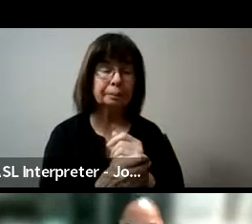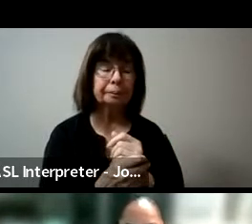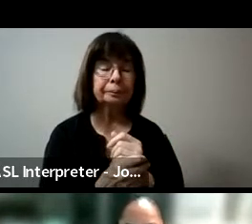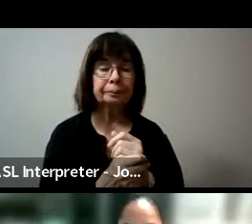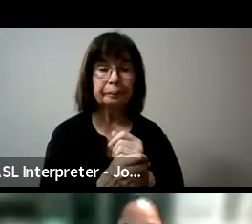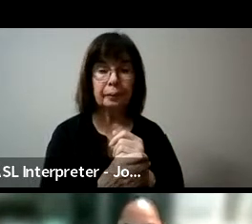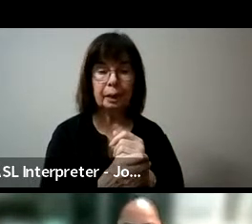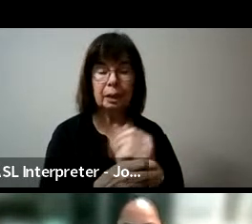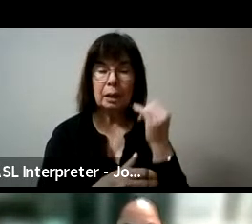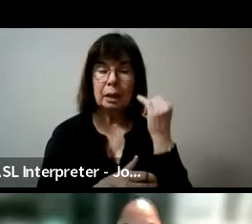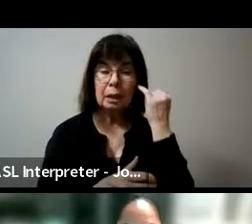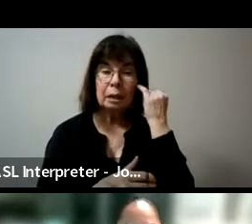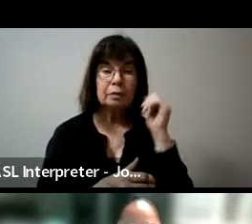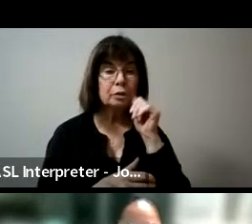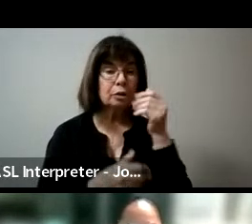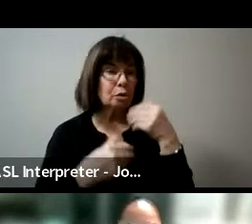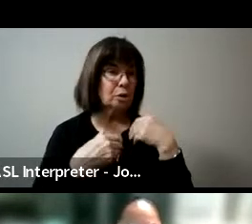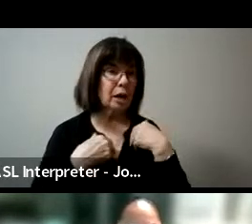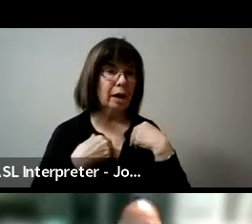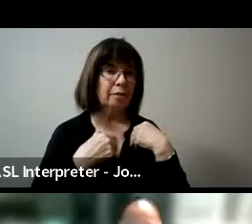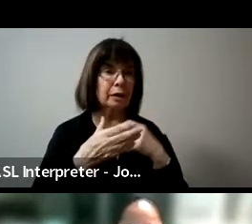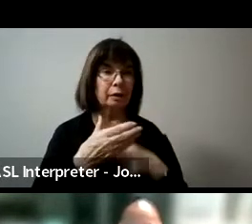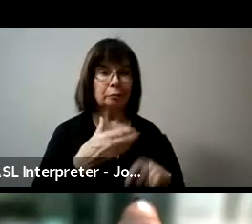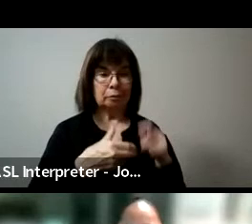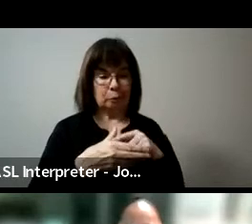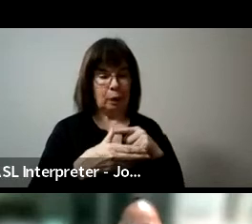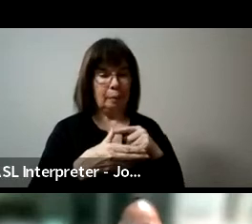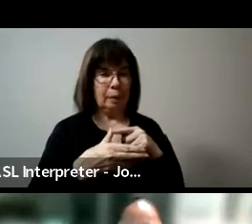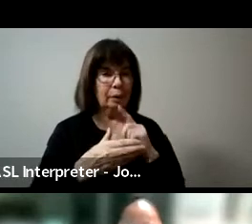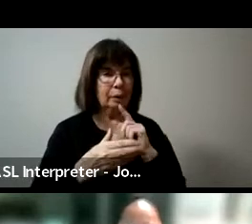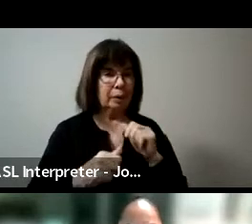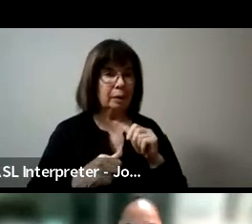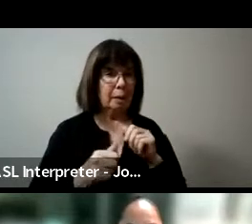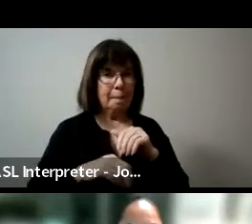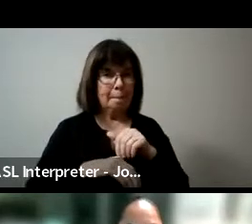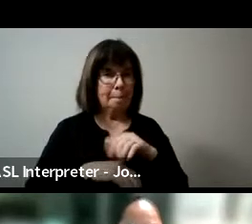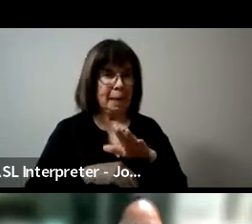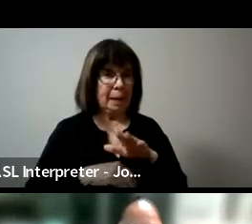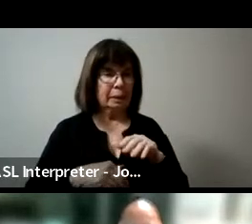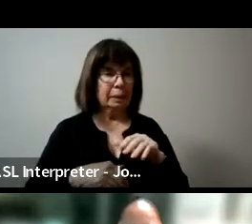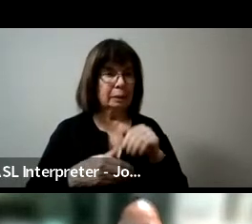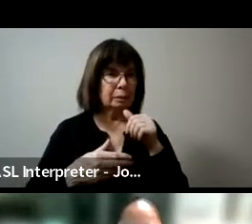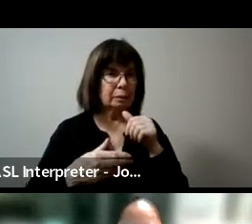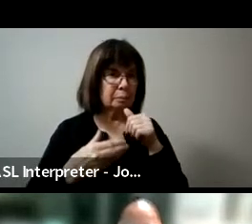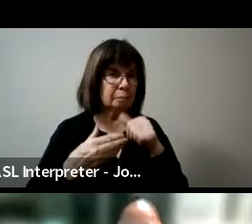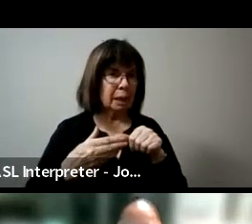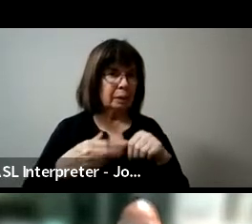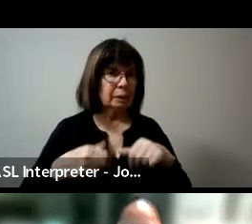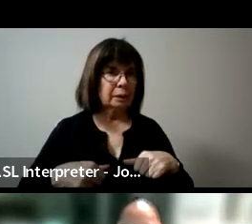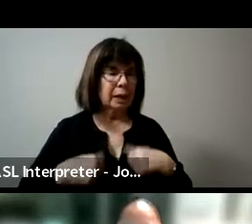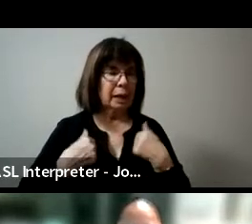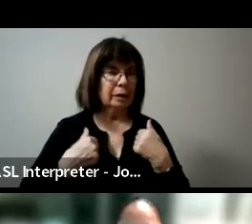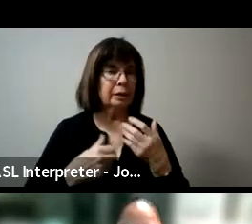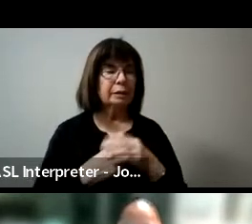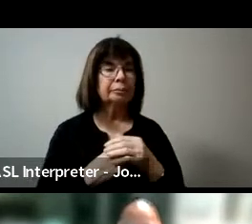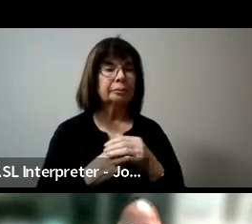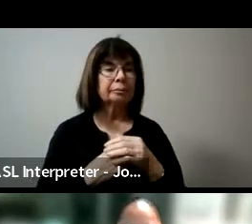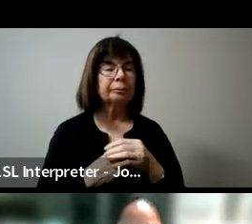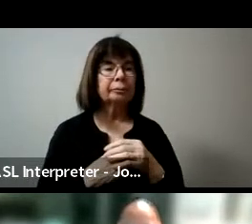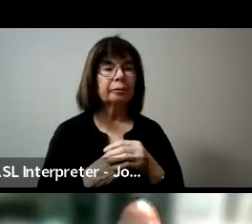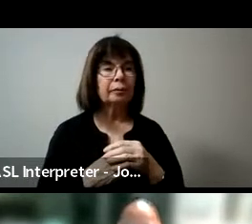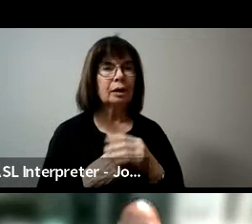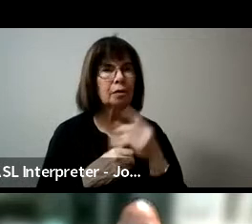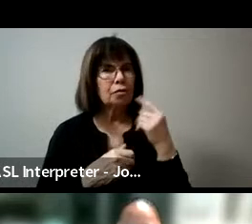a primary mailing address to set up for your mail to be delivered to one of